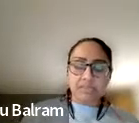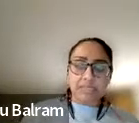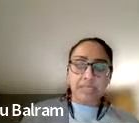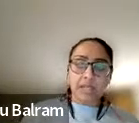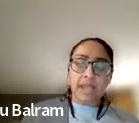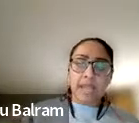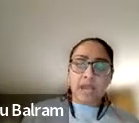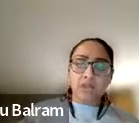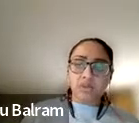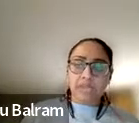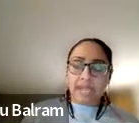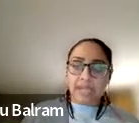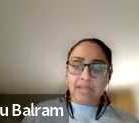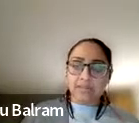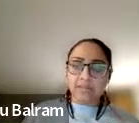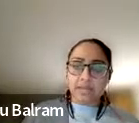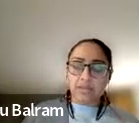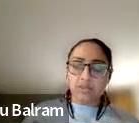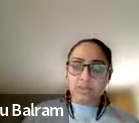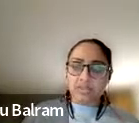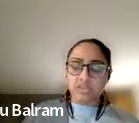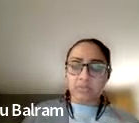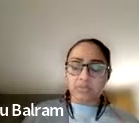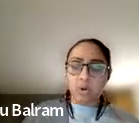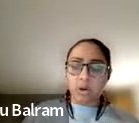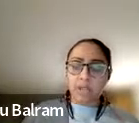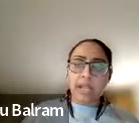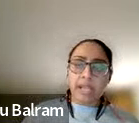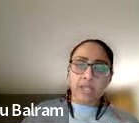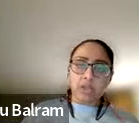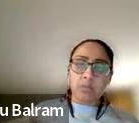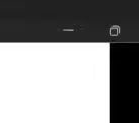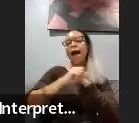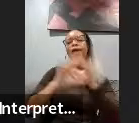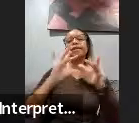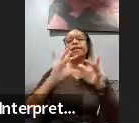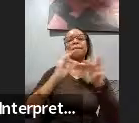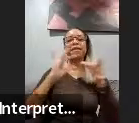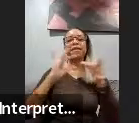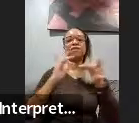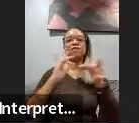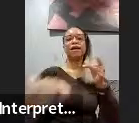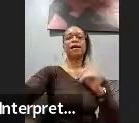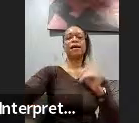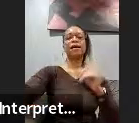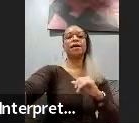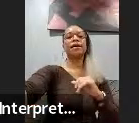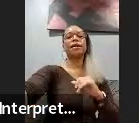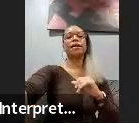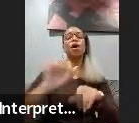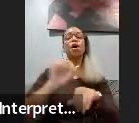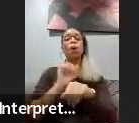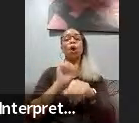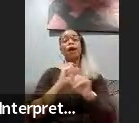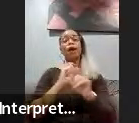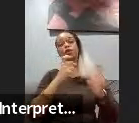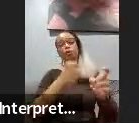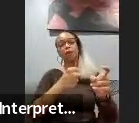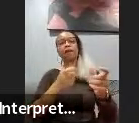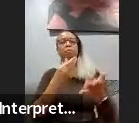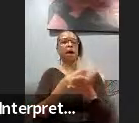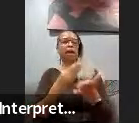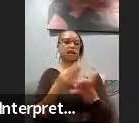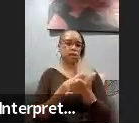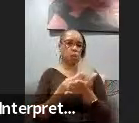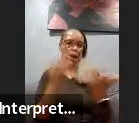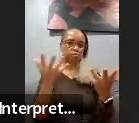is you see how those ads and those messages perform, and then you put dollars behind the ones that perform the best. And